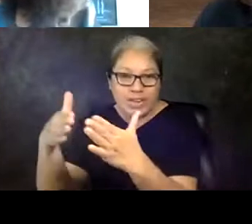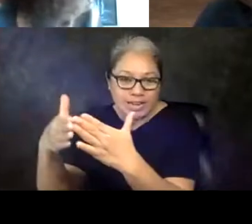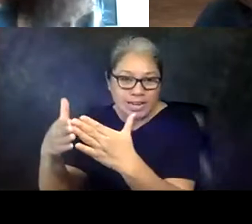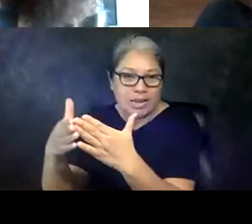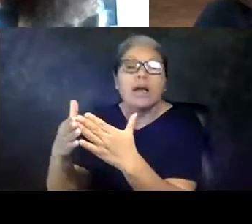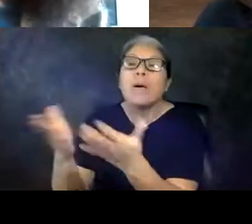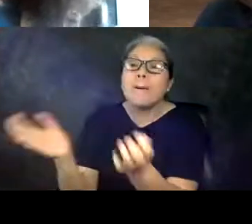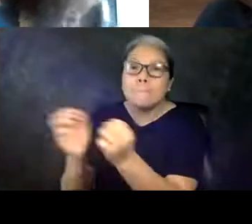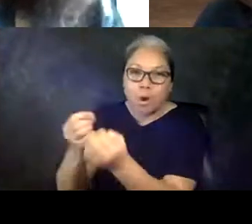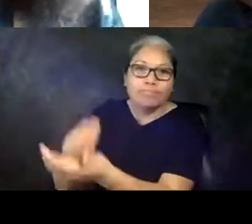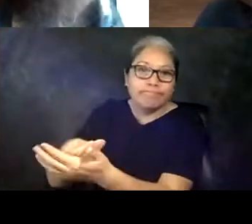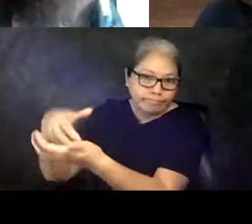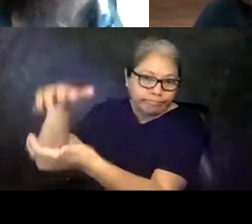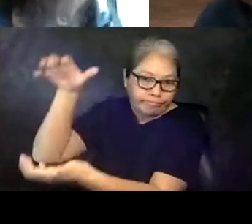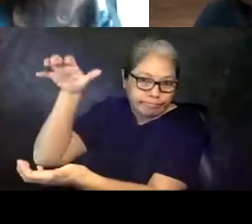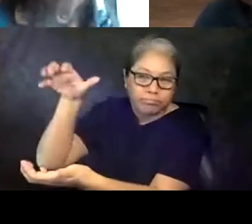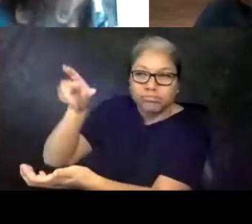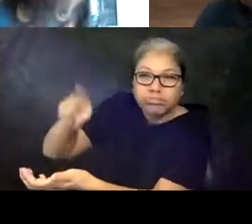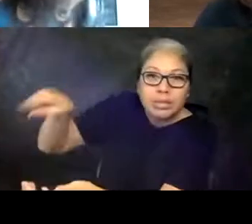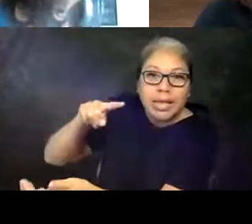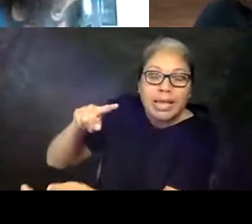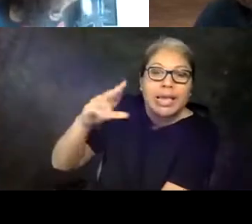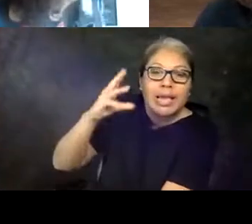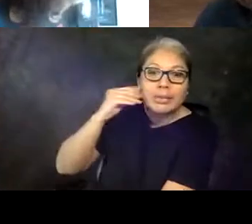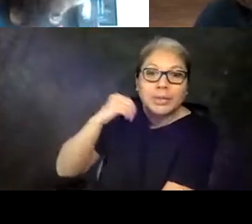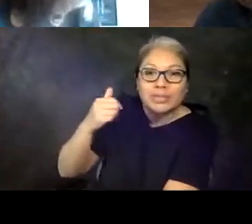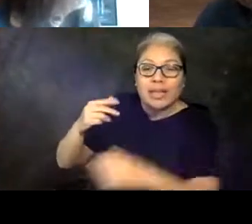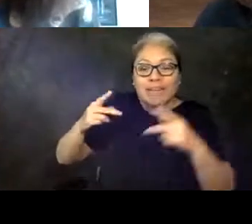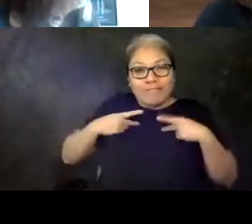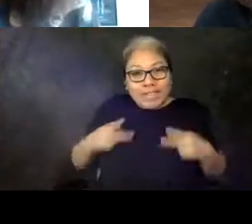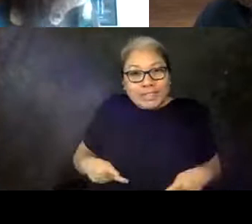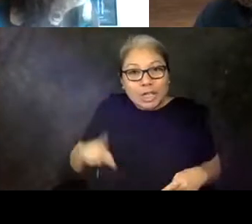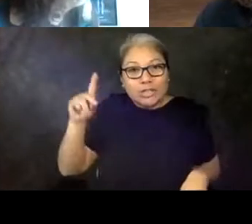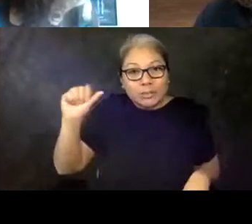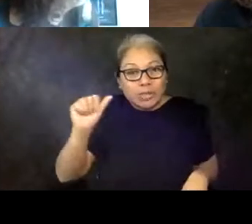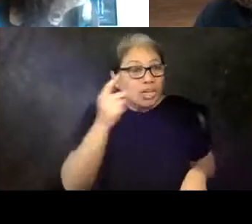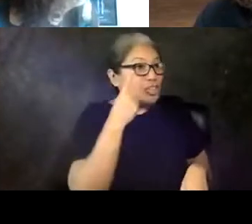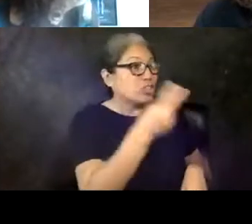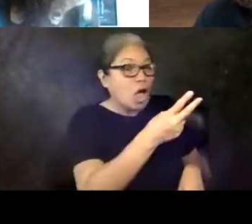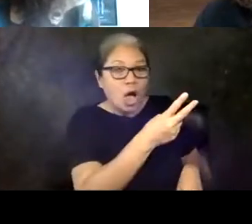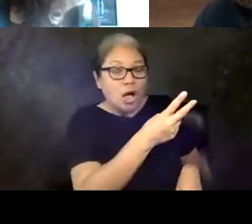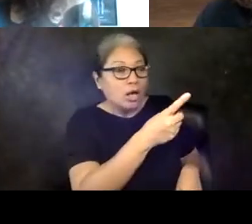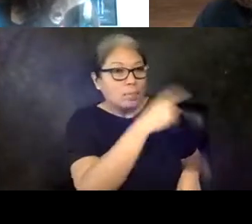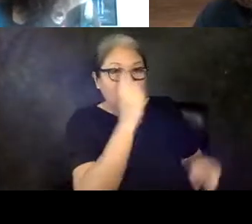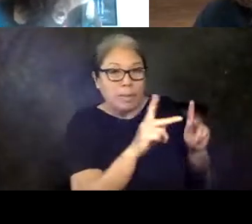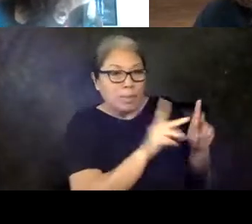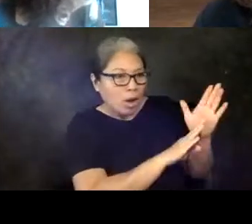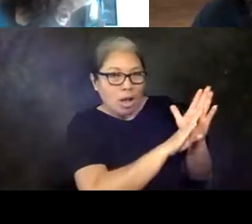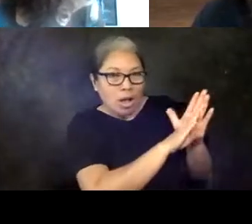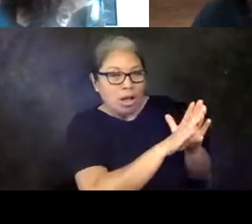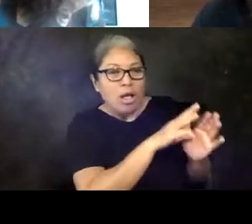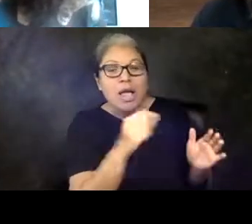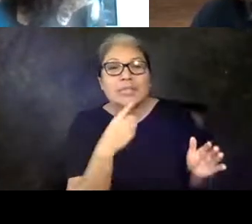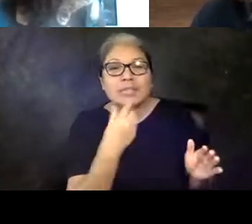off, who experienced physical disabilities, saw those successes, and said things